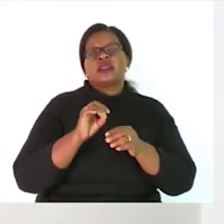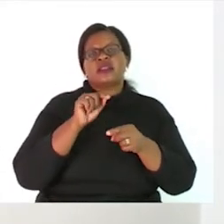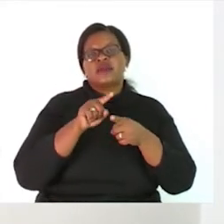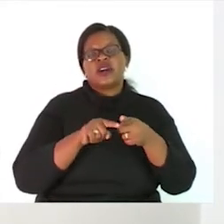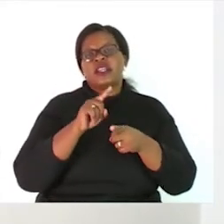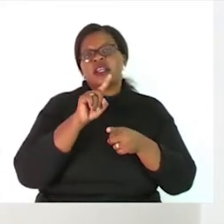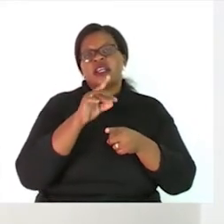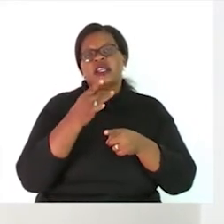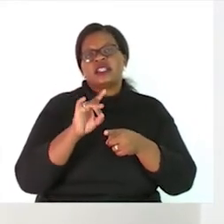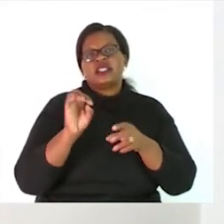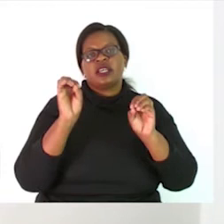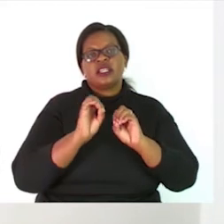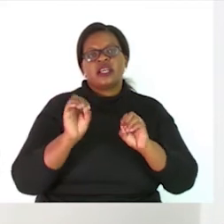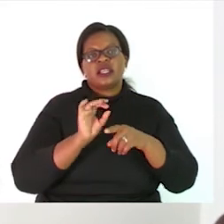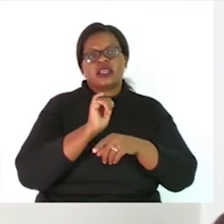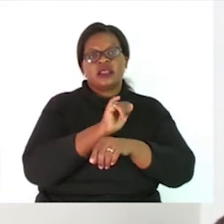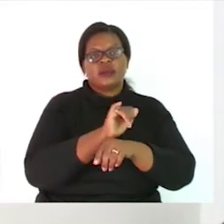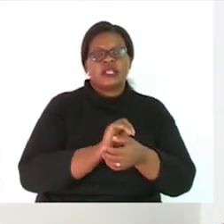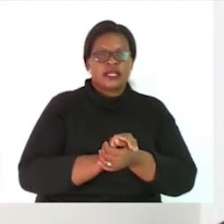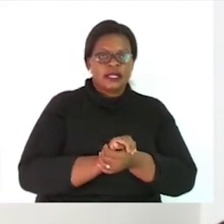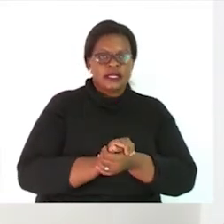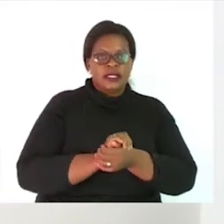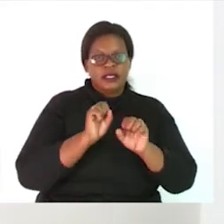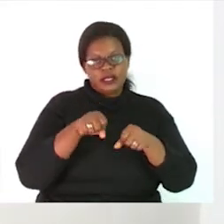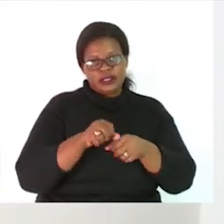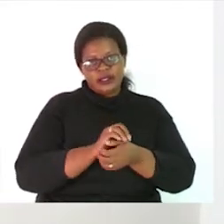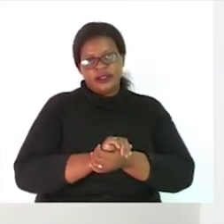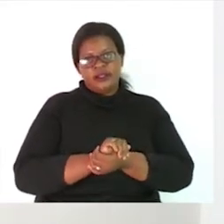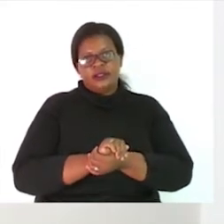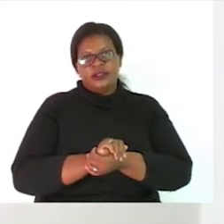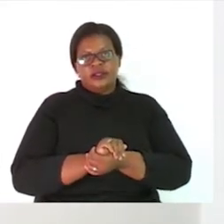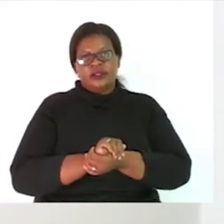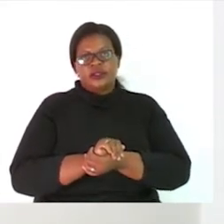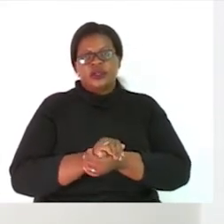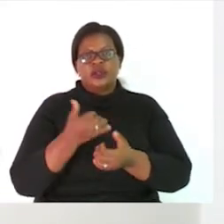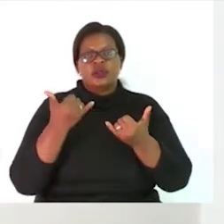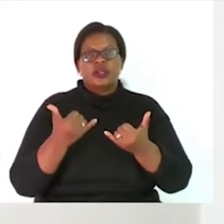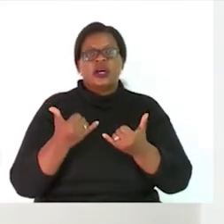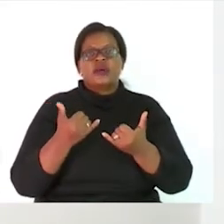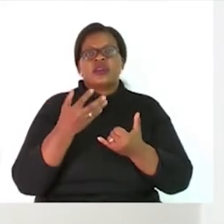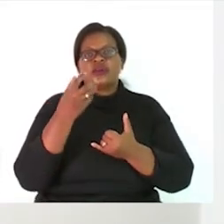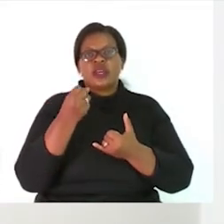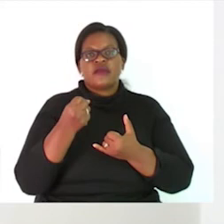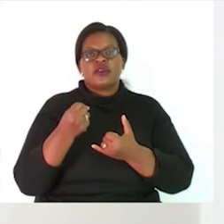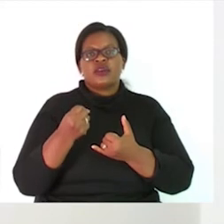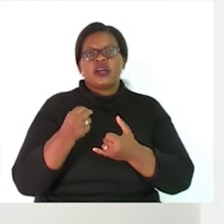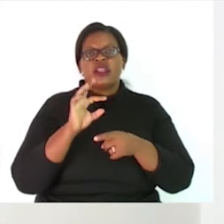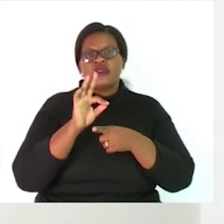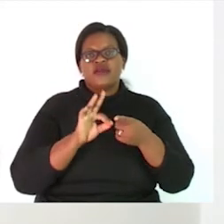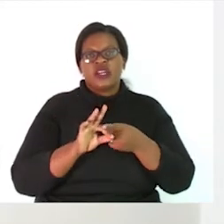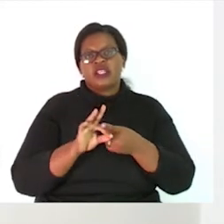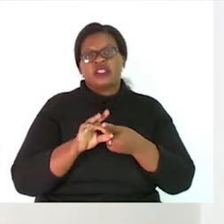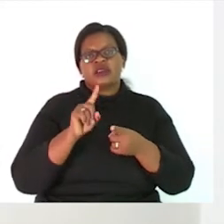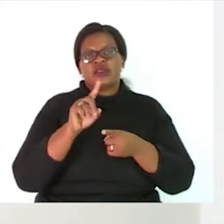a remainder. Yes. Right, he says yes. So now that we have found the factors